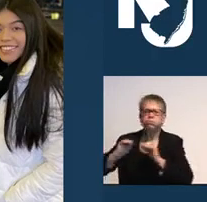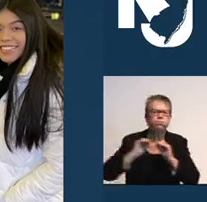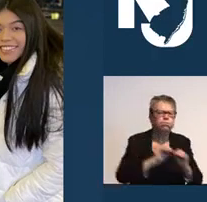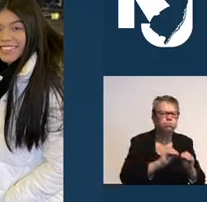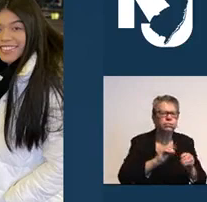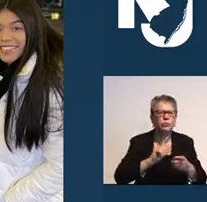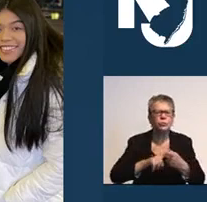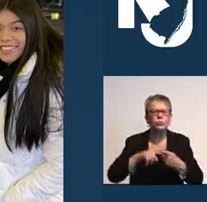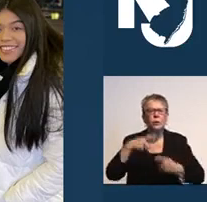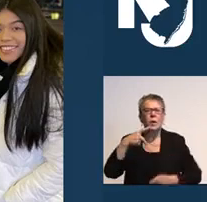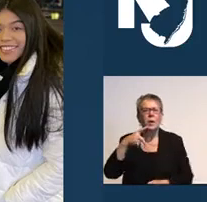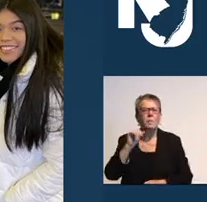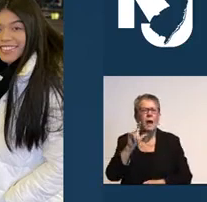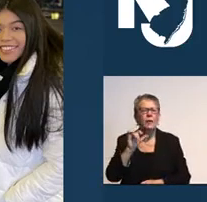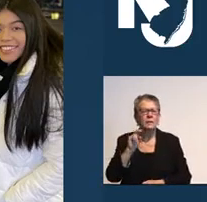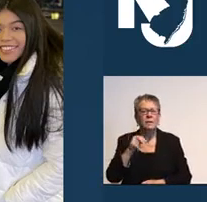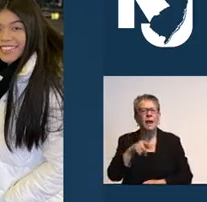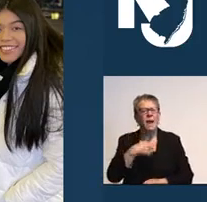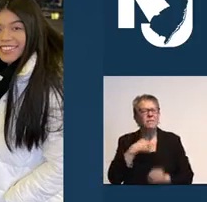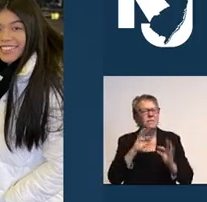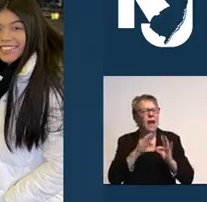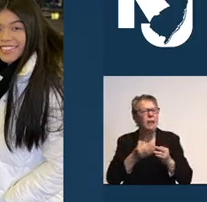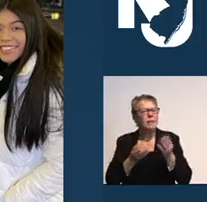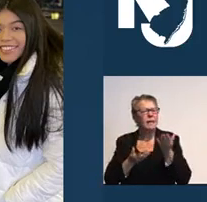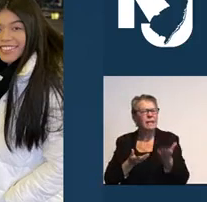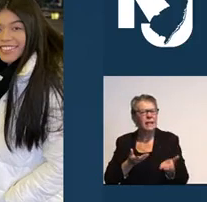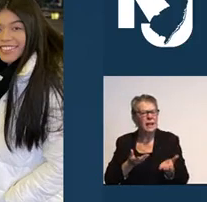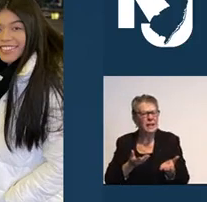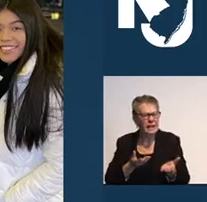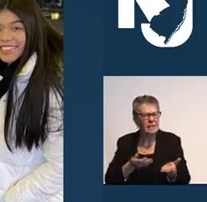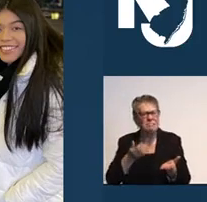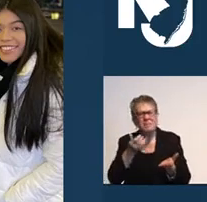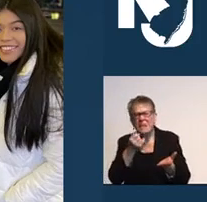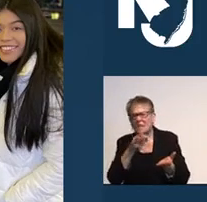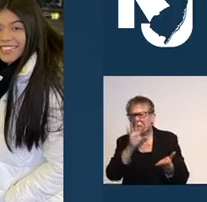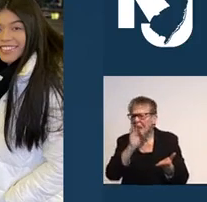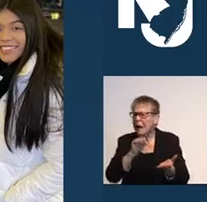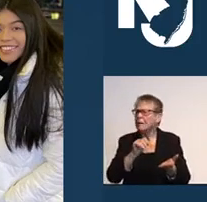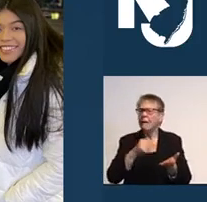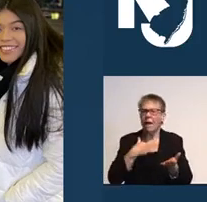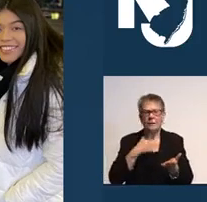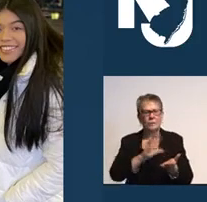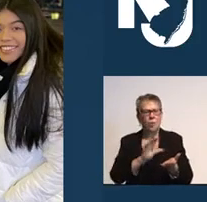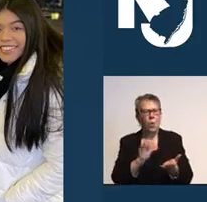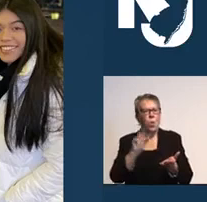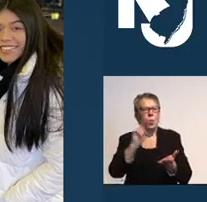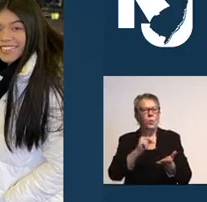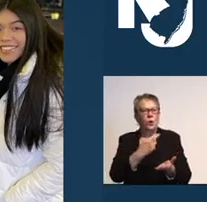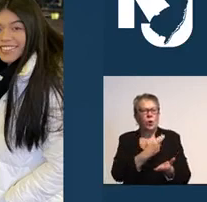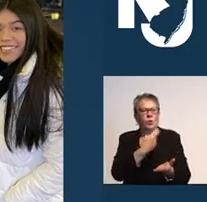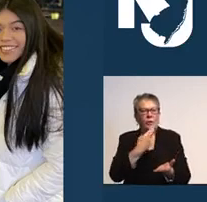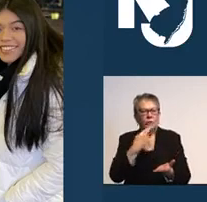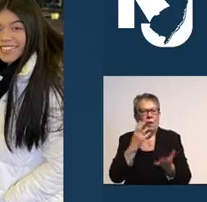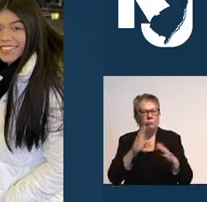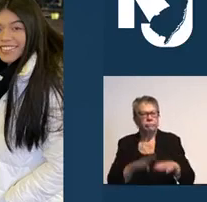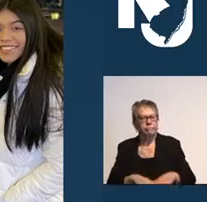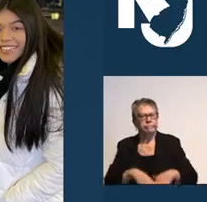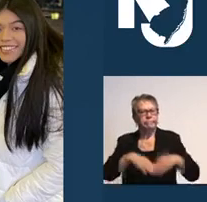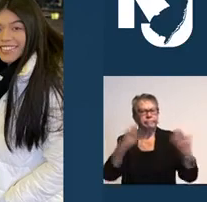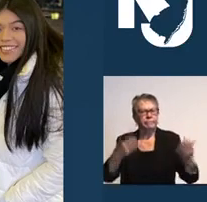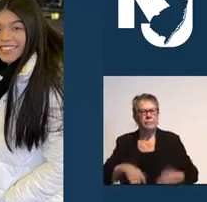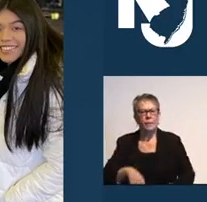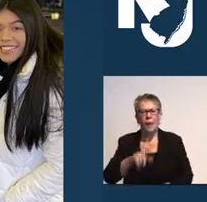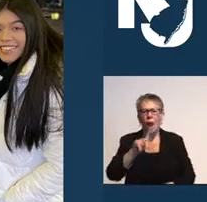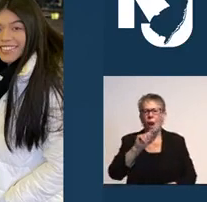additional family, and in 1990 opened a restaurant of his own, Los Arcos, which has been a community